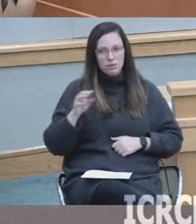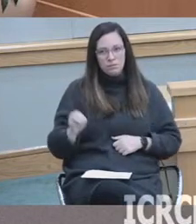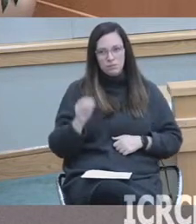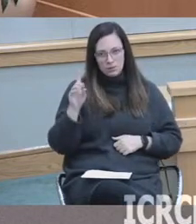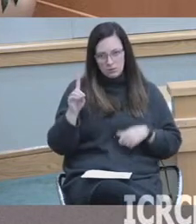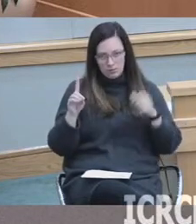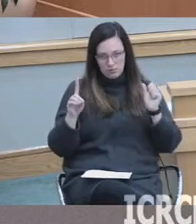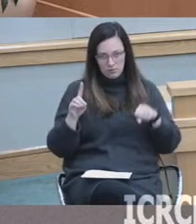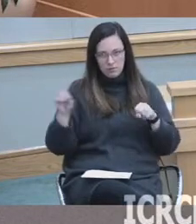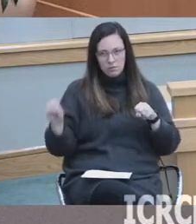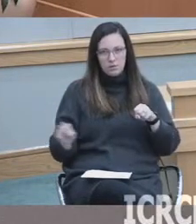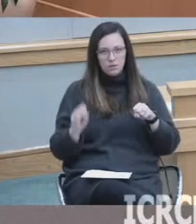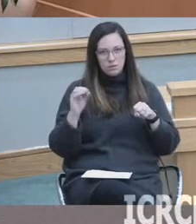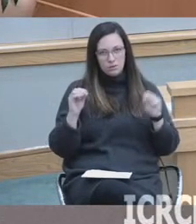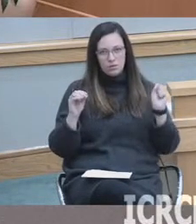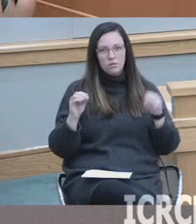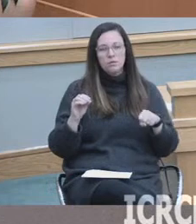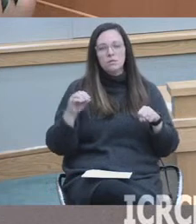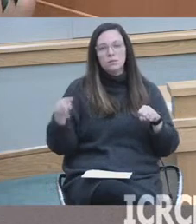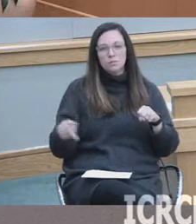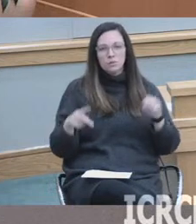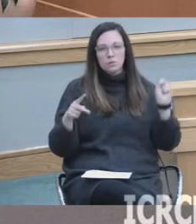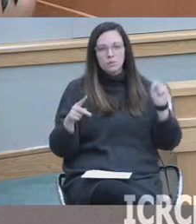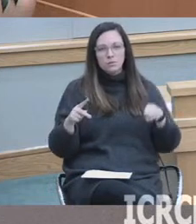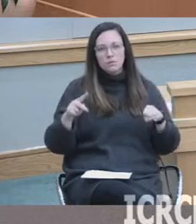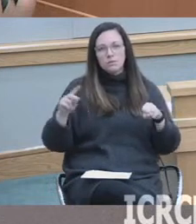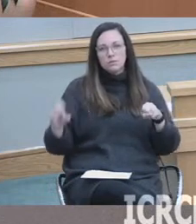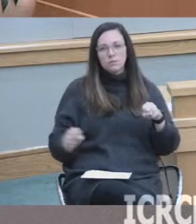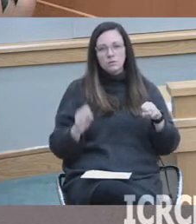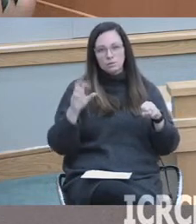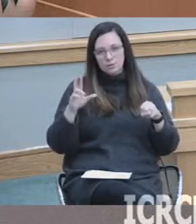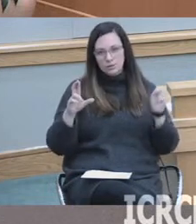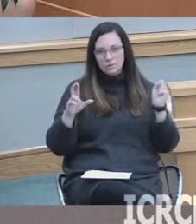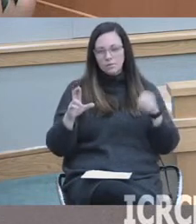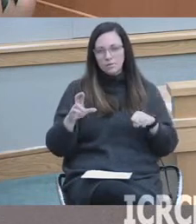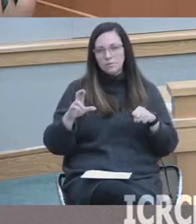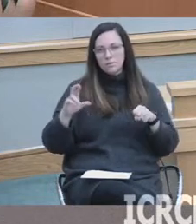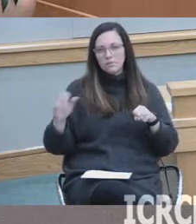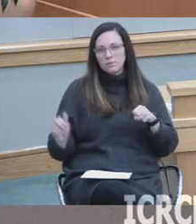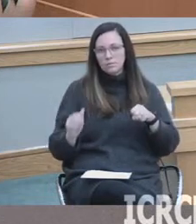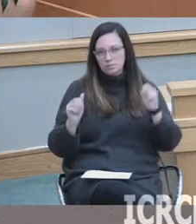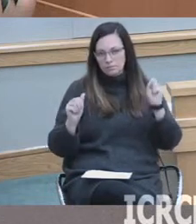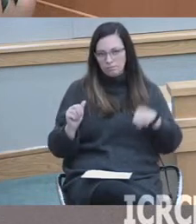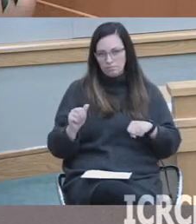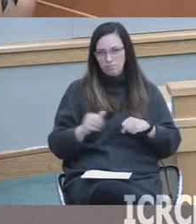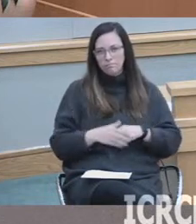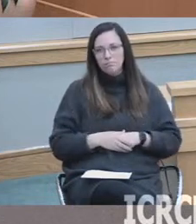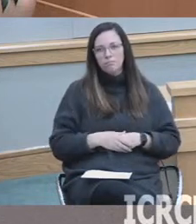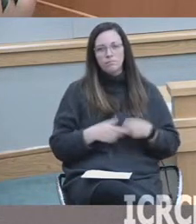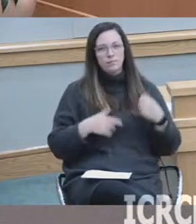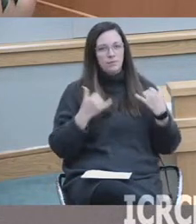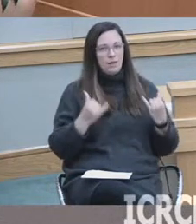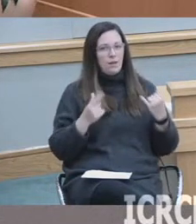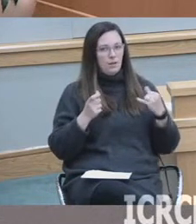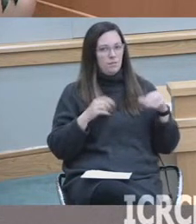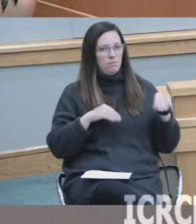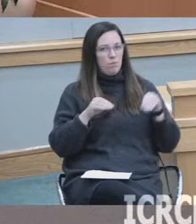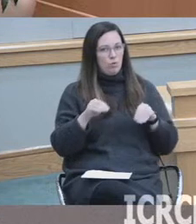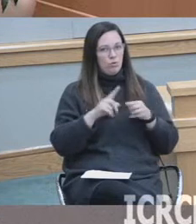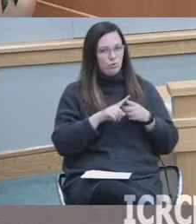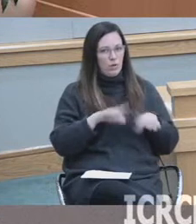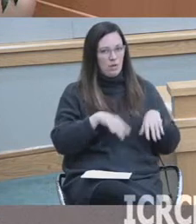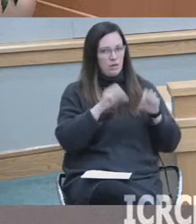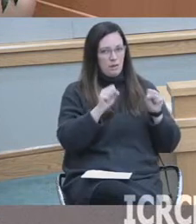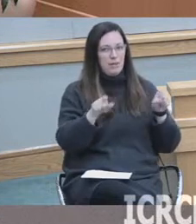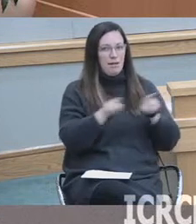McDaniel. Yes. Mr. Sextro. Yes. Putoff. Yes. Ms. Smiley Robertson. Yes. Mr. Albrecht. Yes. Now I need a motion to adopt the ordinance